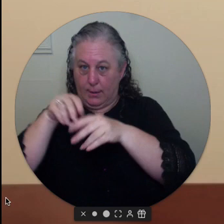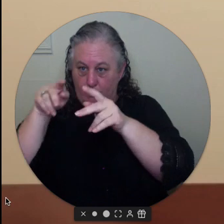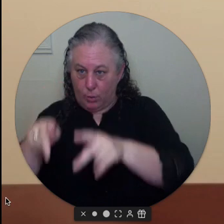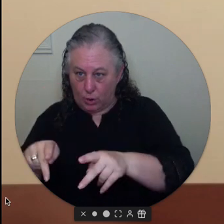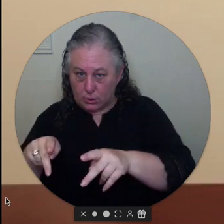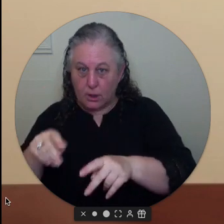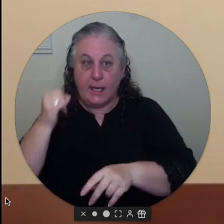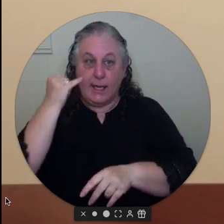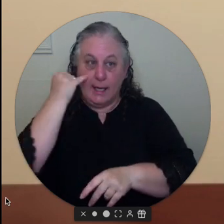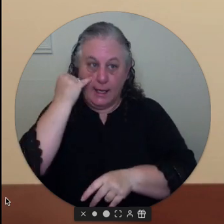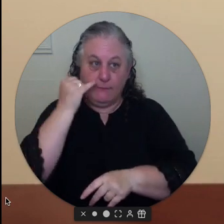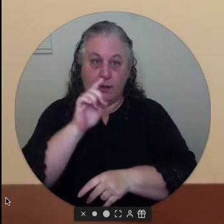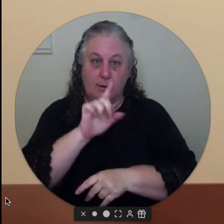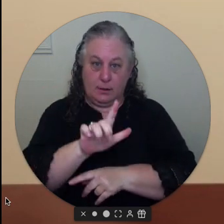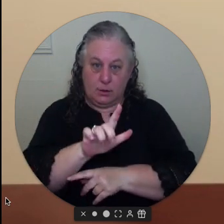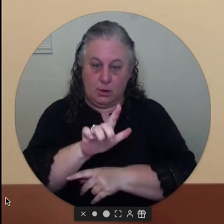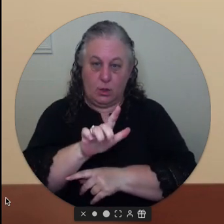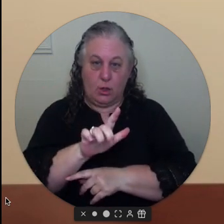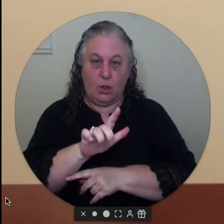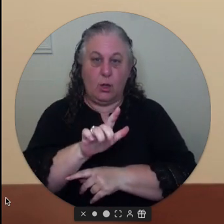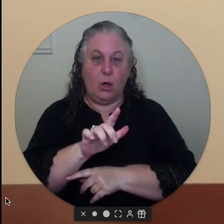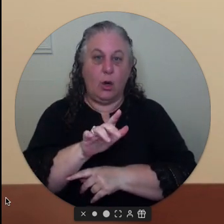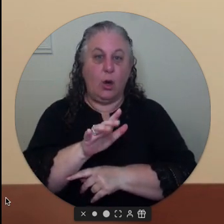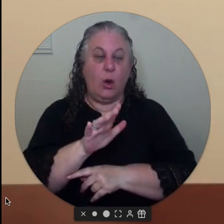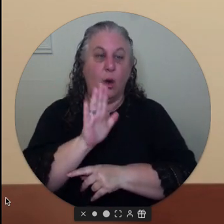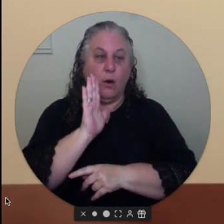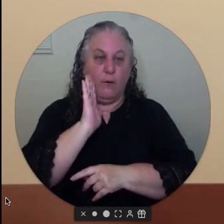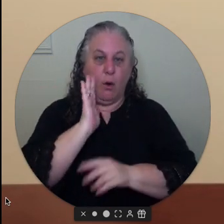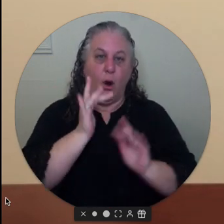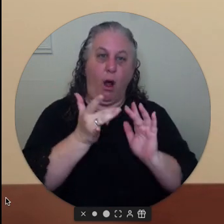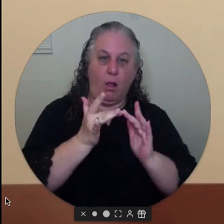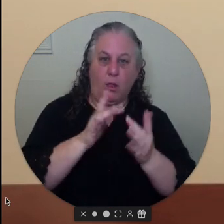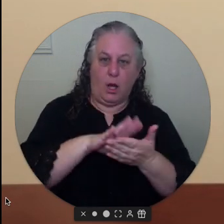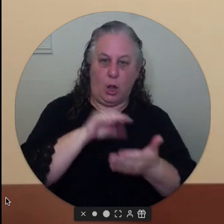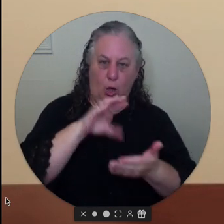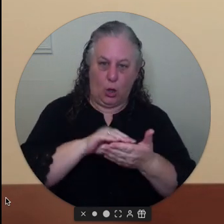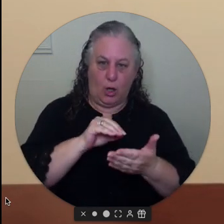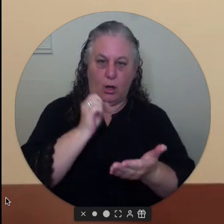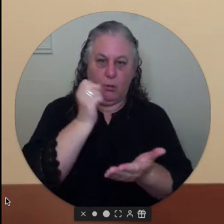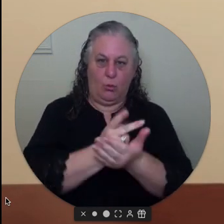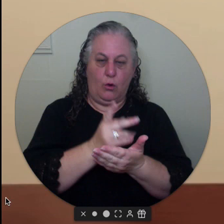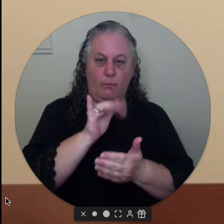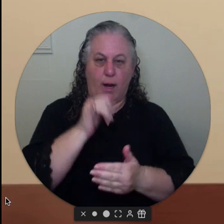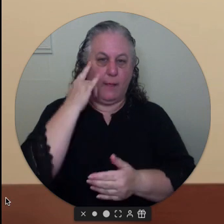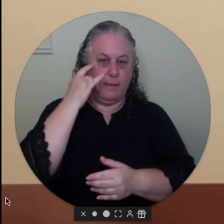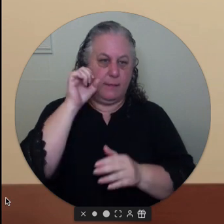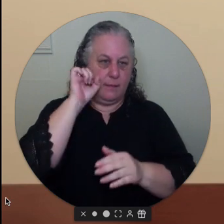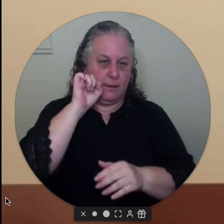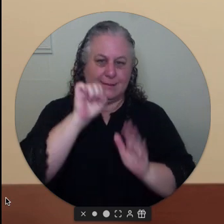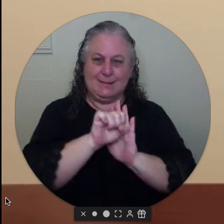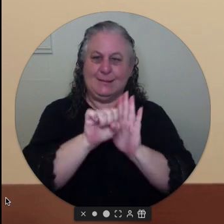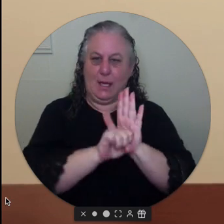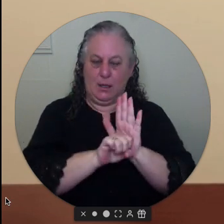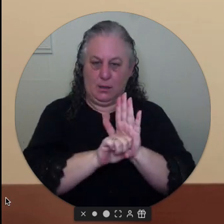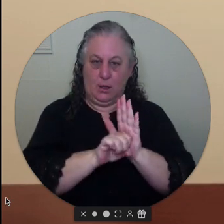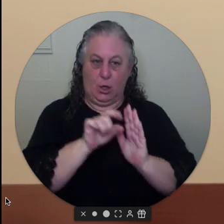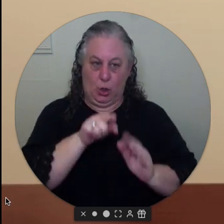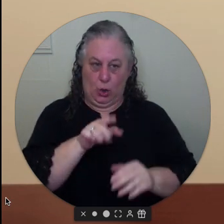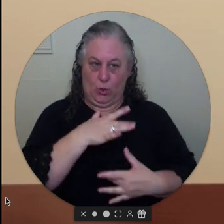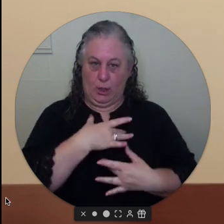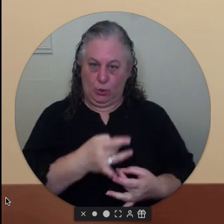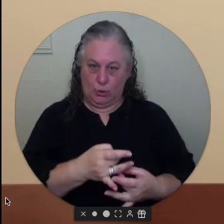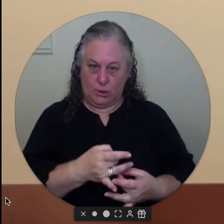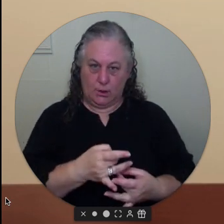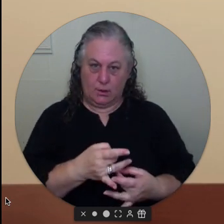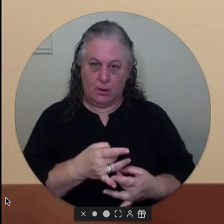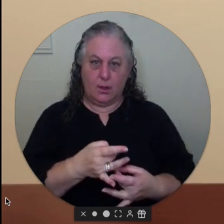there is a distance learning option authorized, an online learning option authorized by the state of California, is that something that you would be interested in